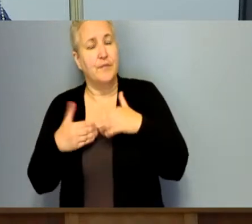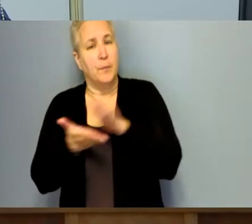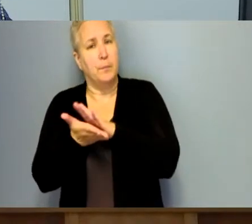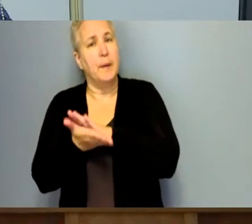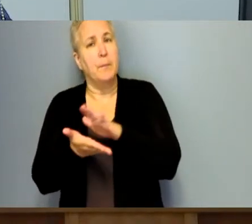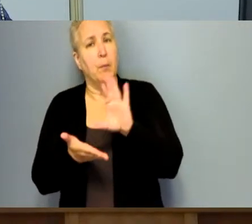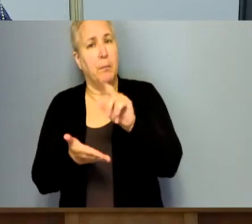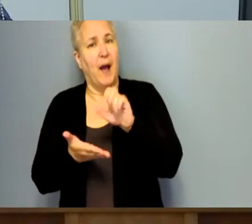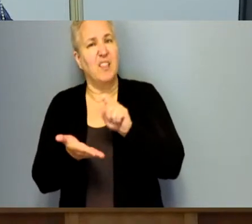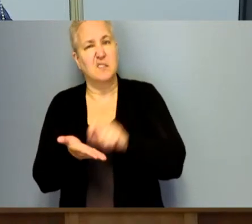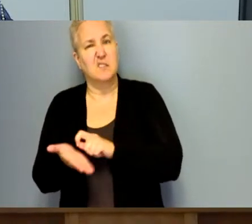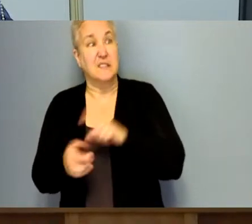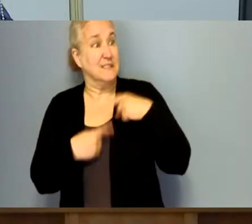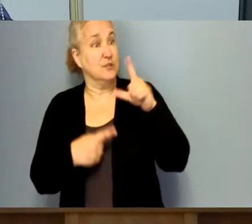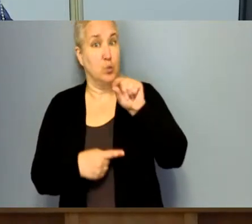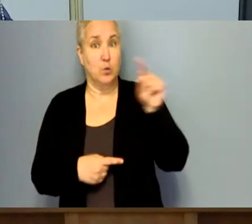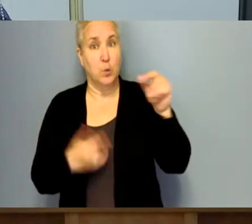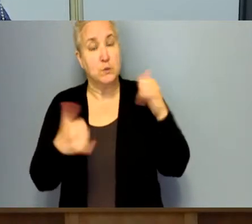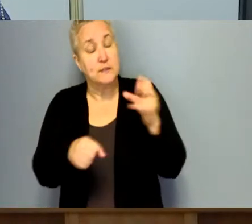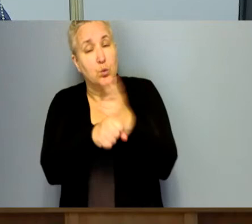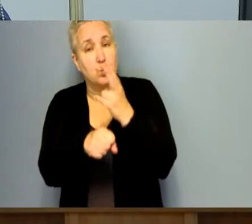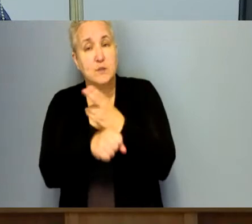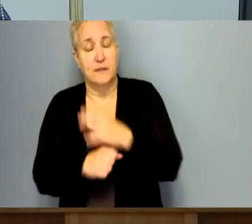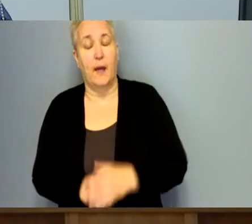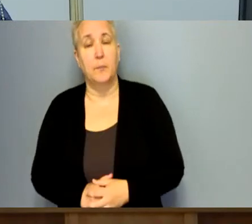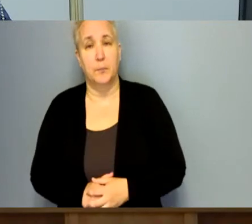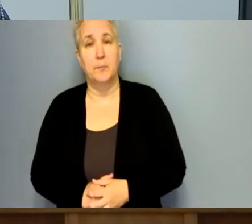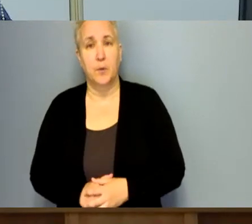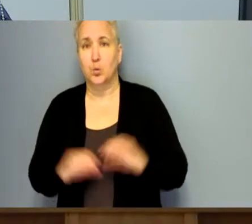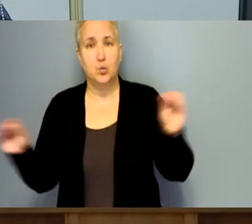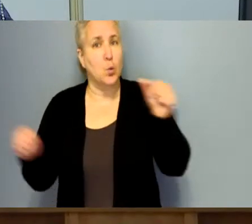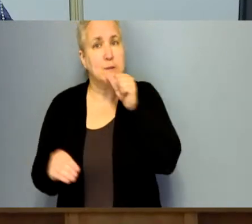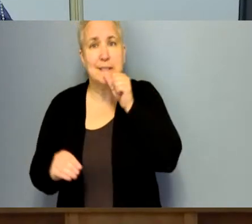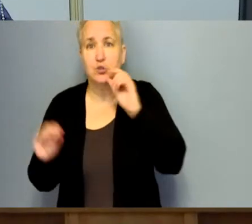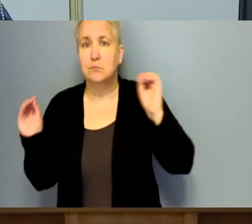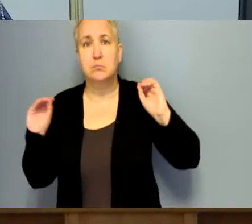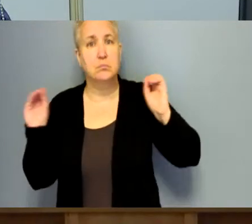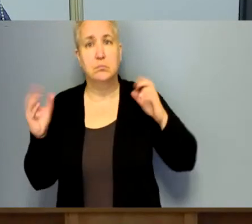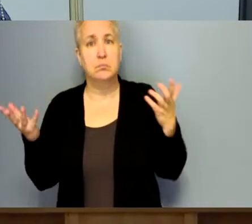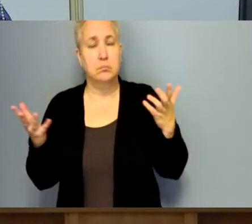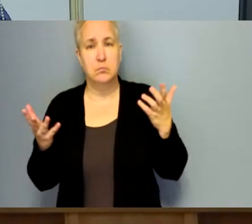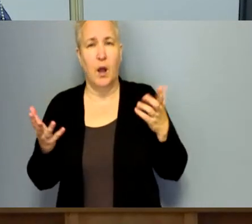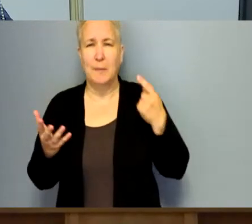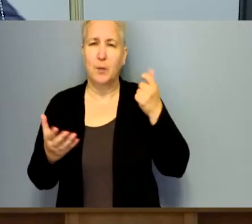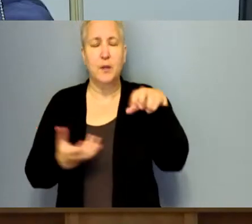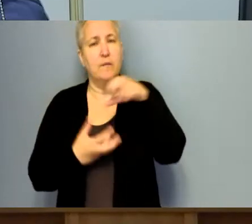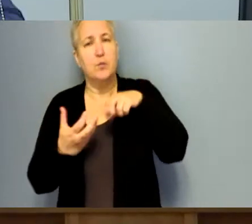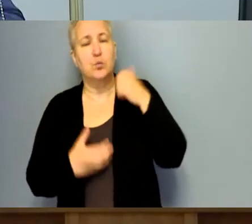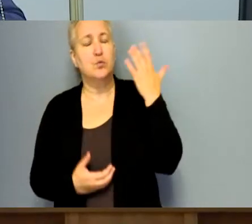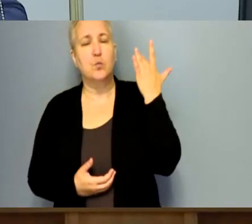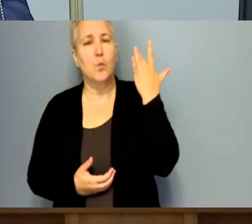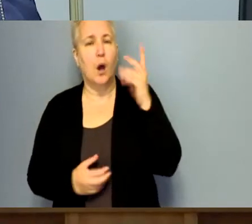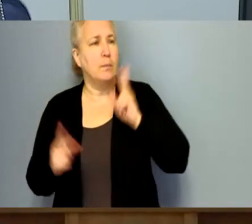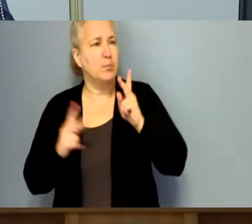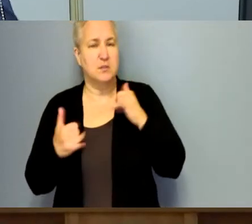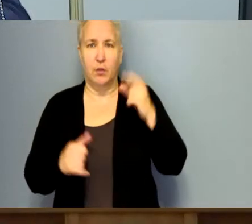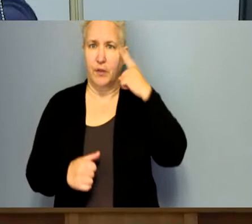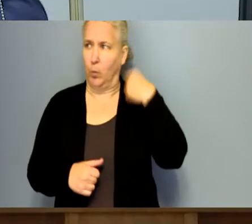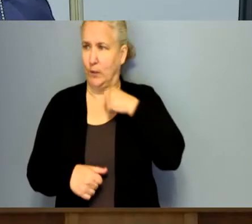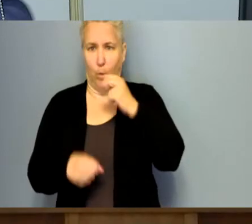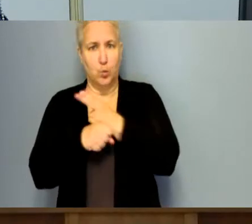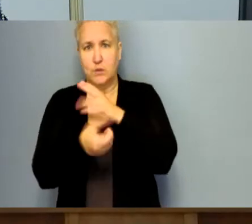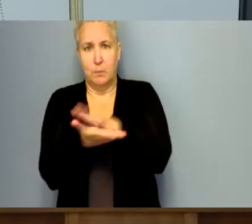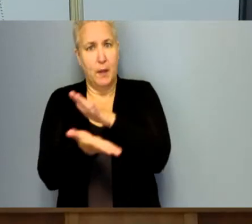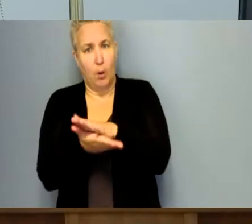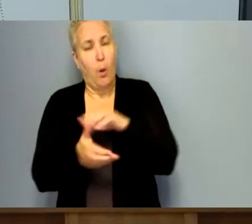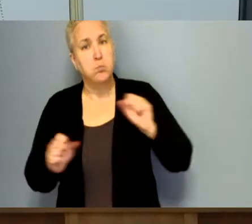ballots since 2020. This is not a secret, and so I'm a little confused as to why people still think we don't use paper ballots